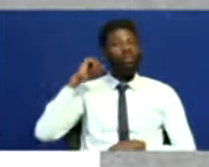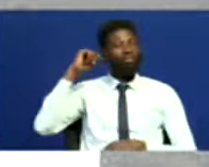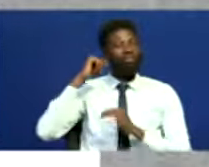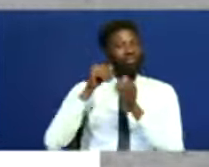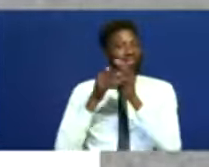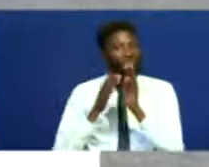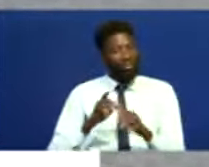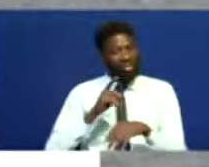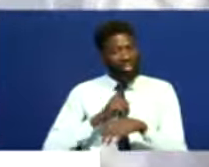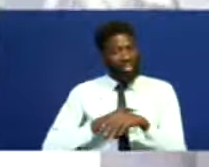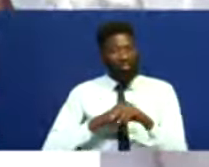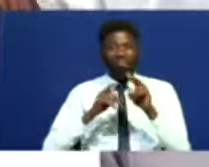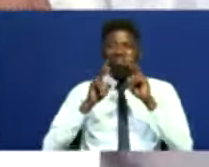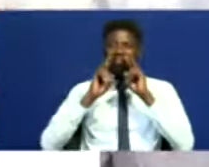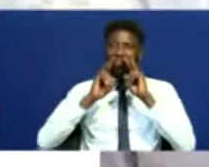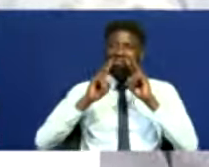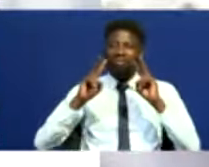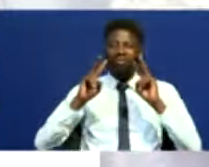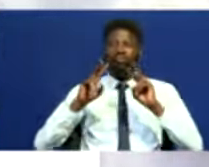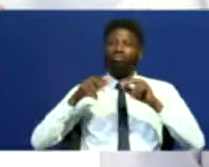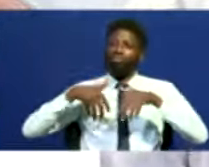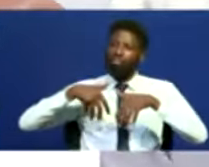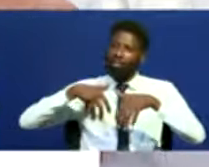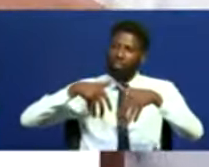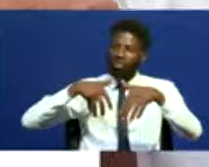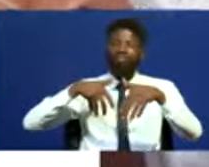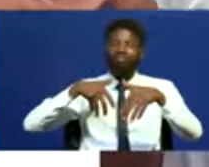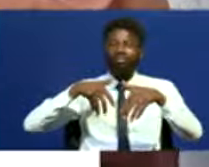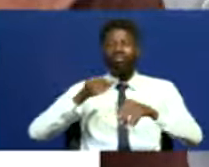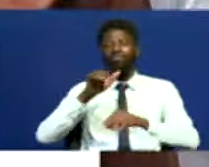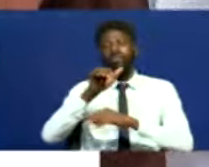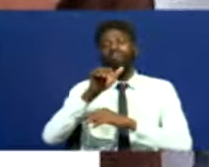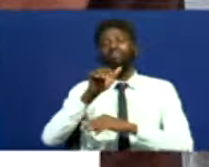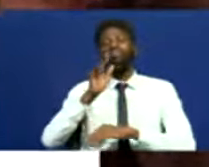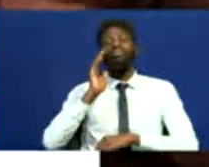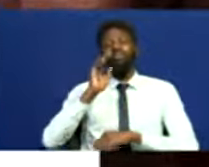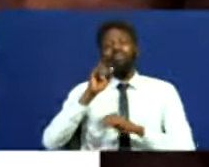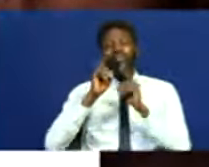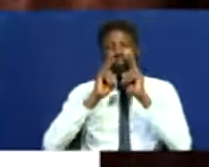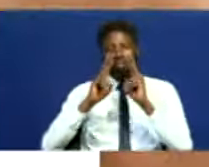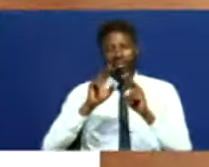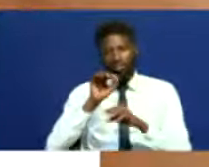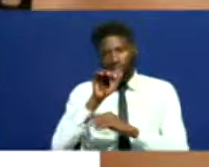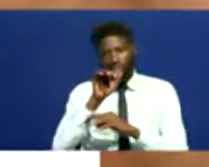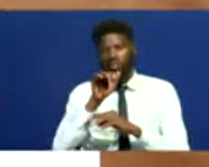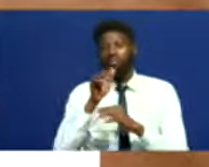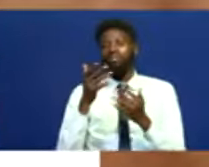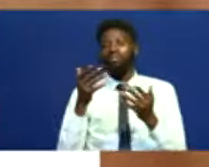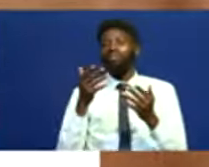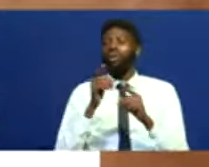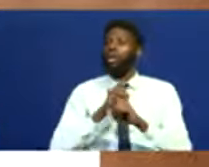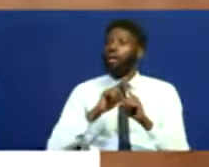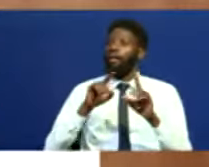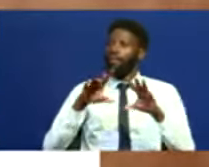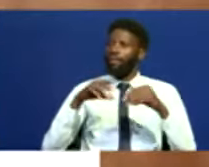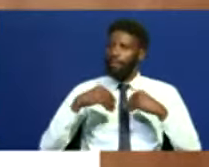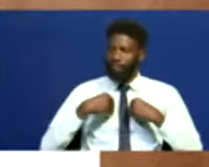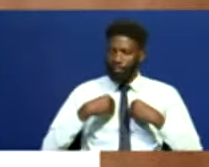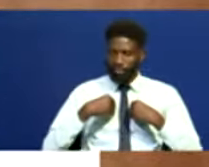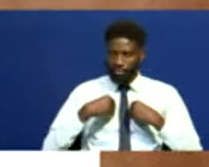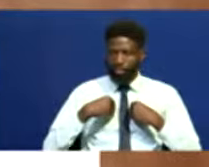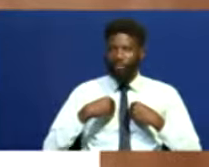peace caravan vowed to maintain peace, urging youths not to be used by leaders as tools of violence. Machakos County Peace